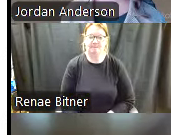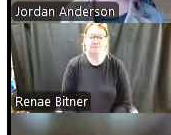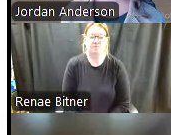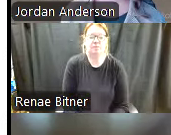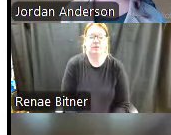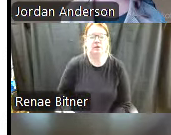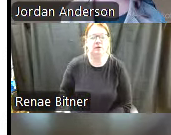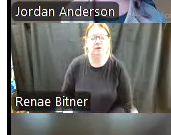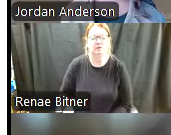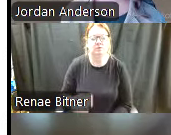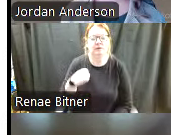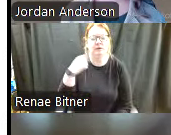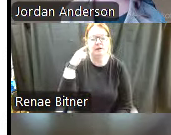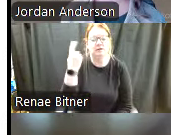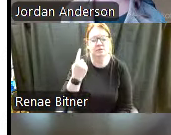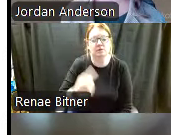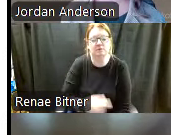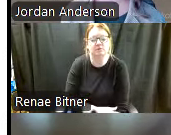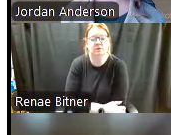Did I hear someone?